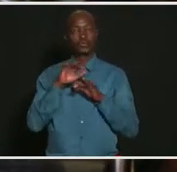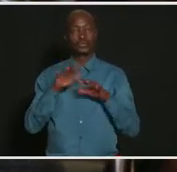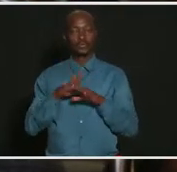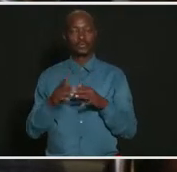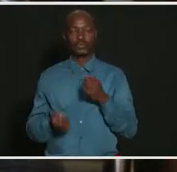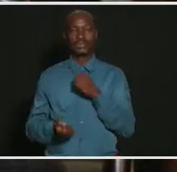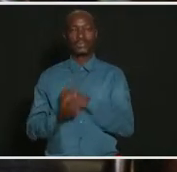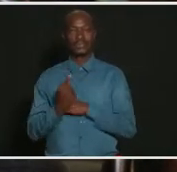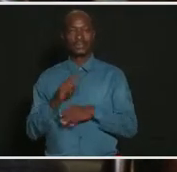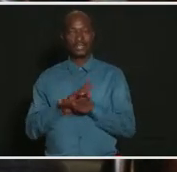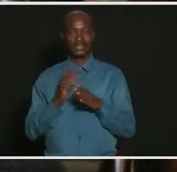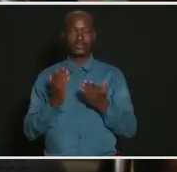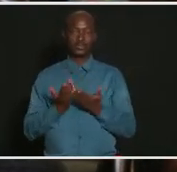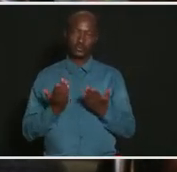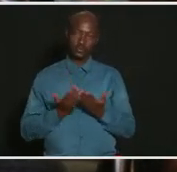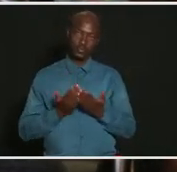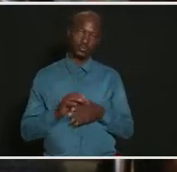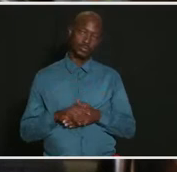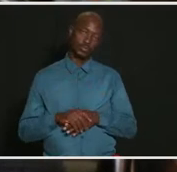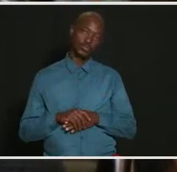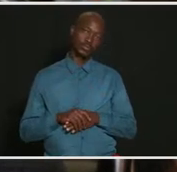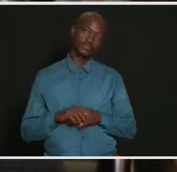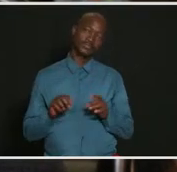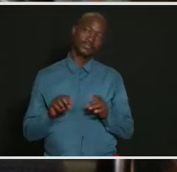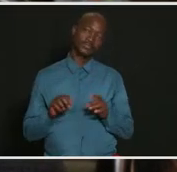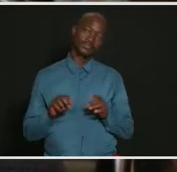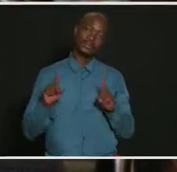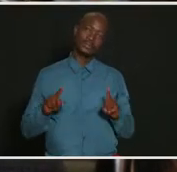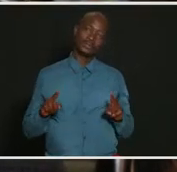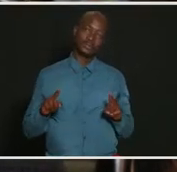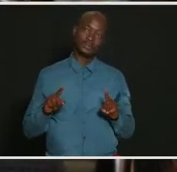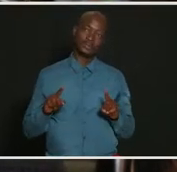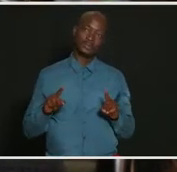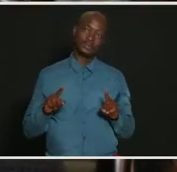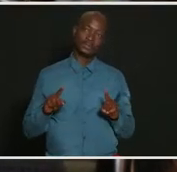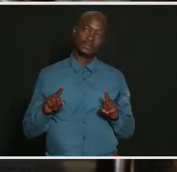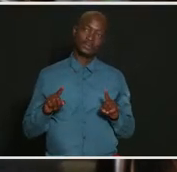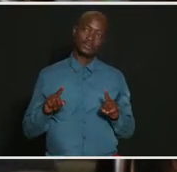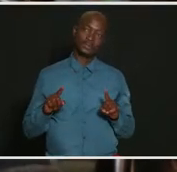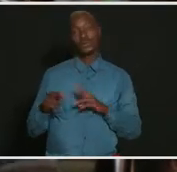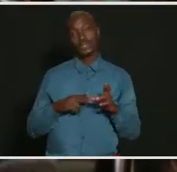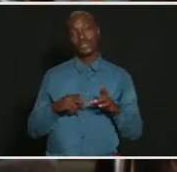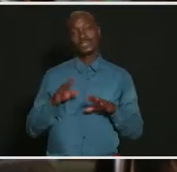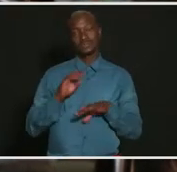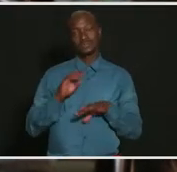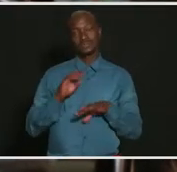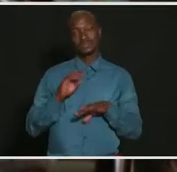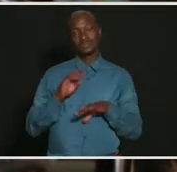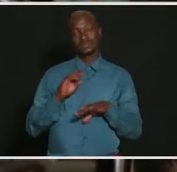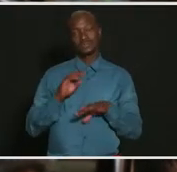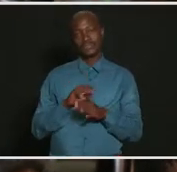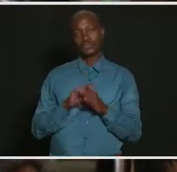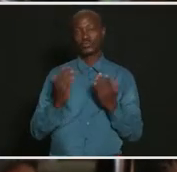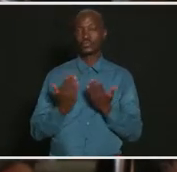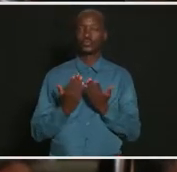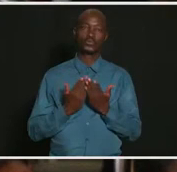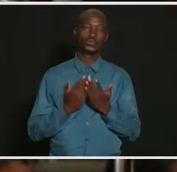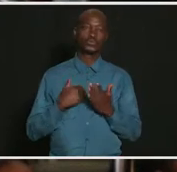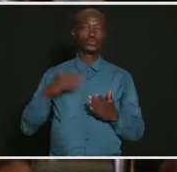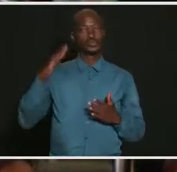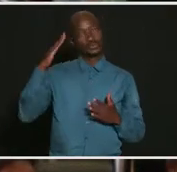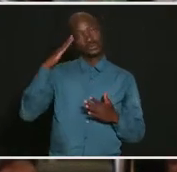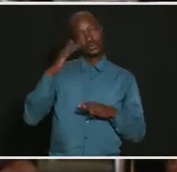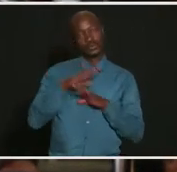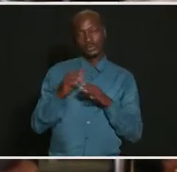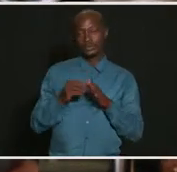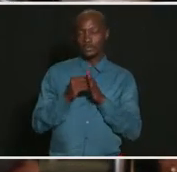there are events and functions at schools however there are already problems in schools we know that